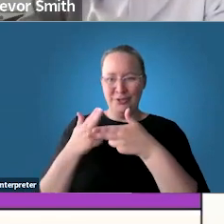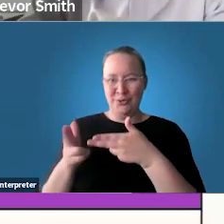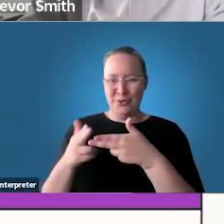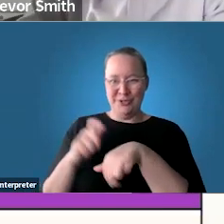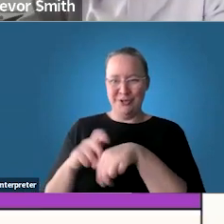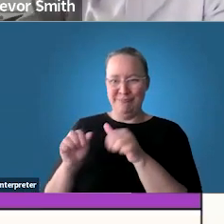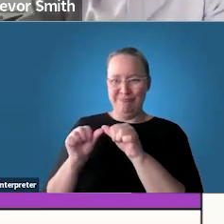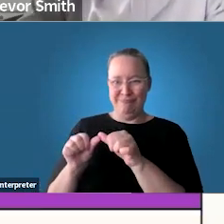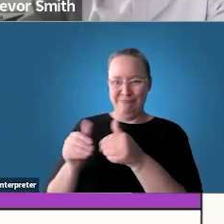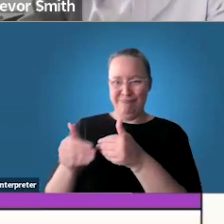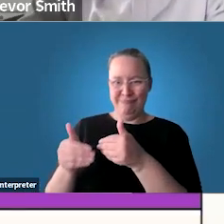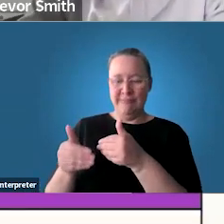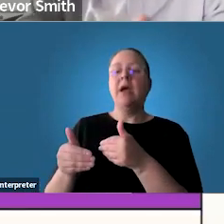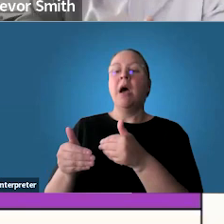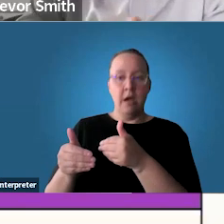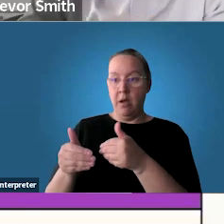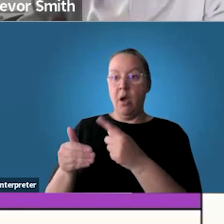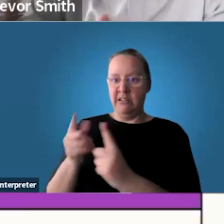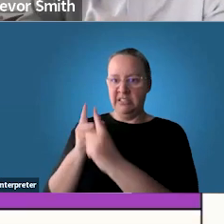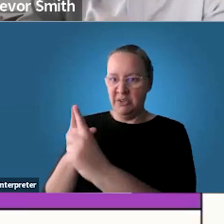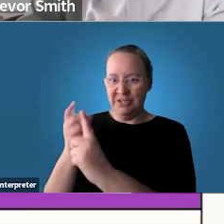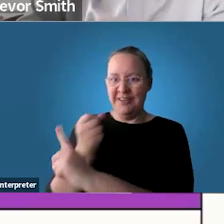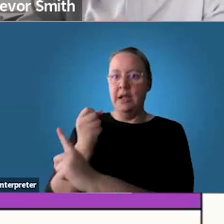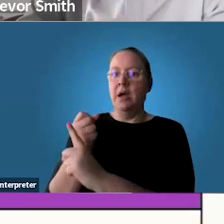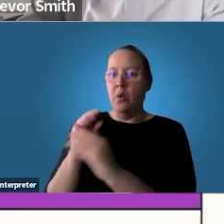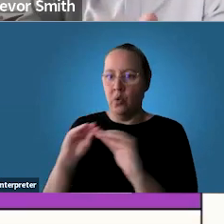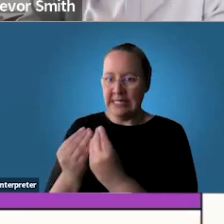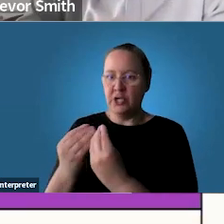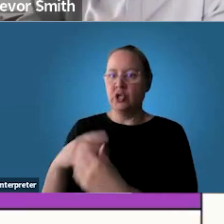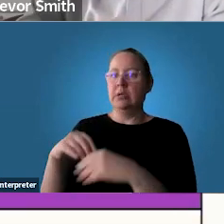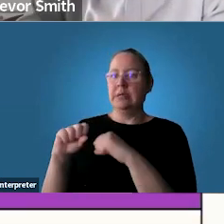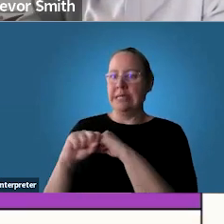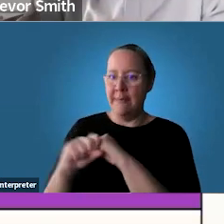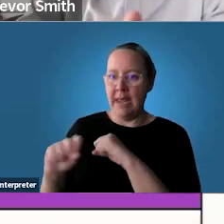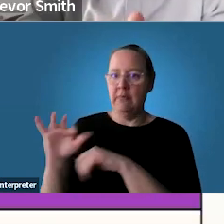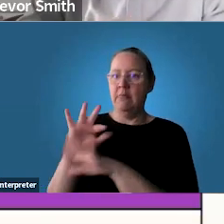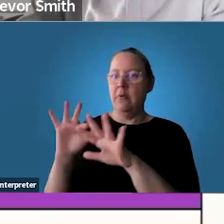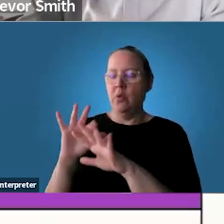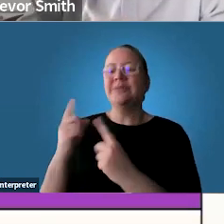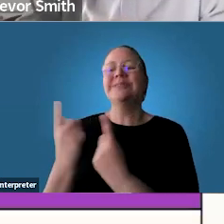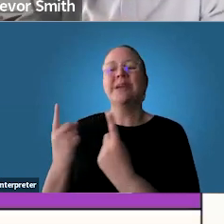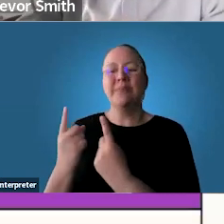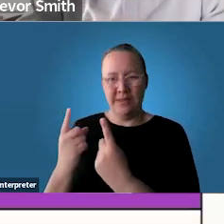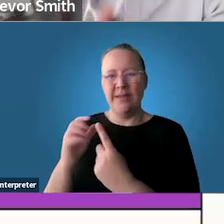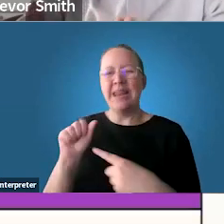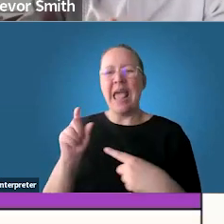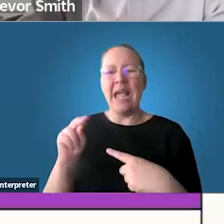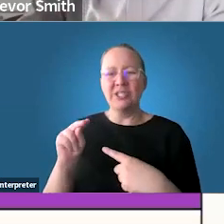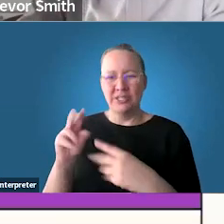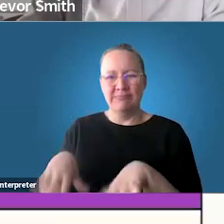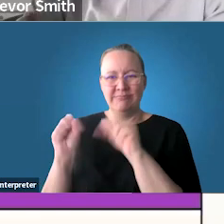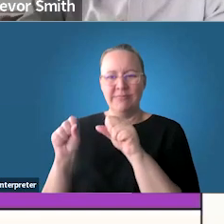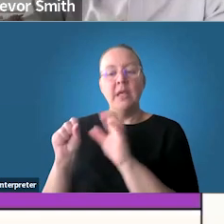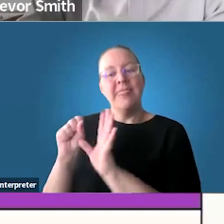term timeline to execute a mission of an organization or a campaign, or of course, or an action. And then